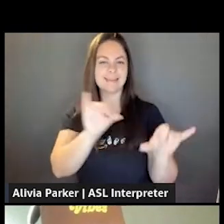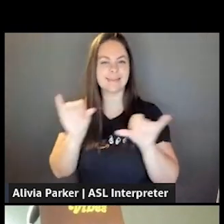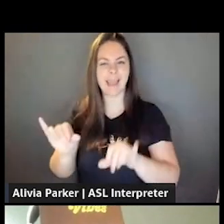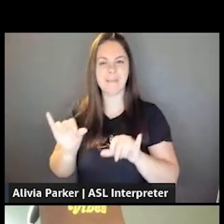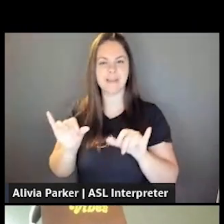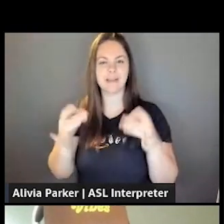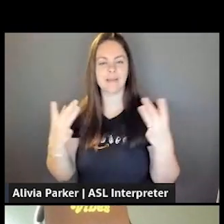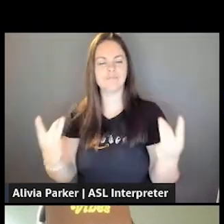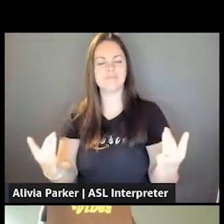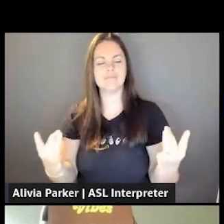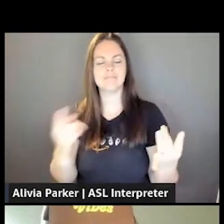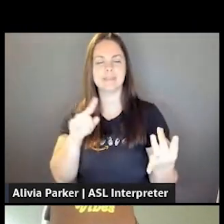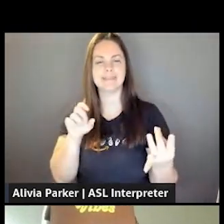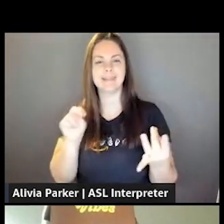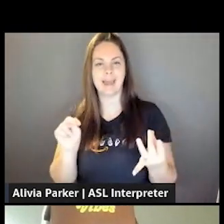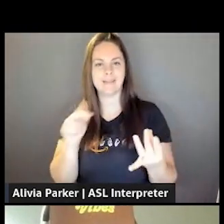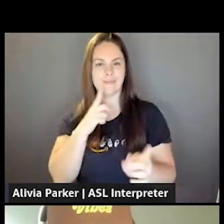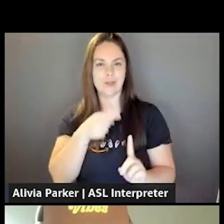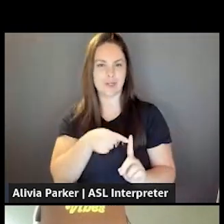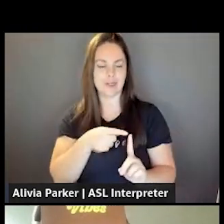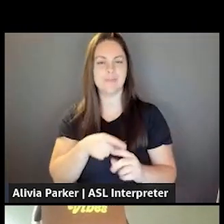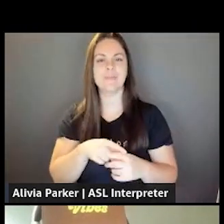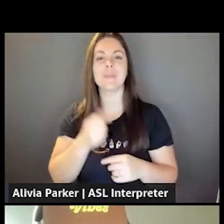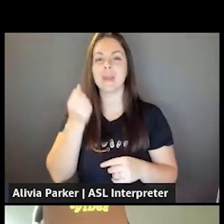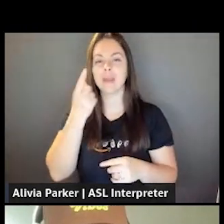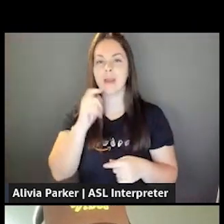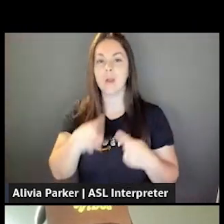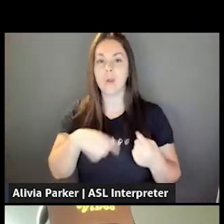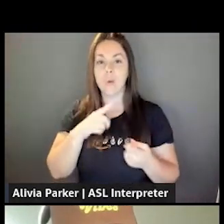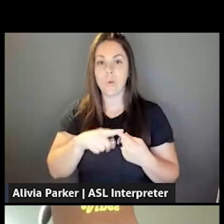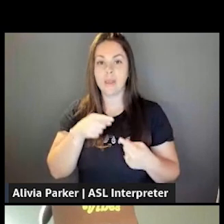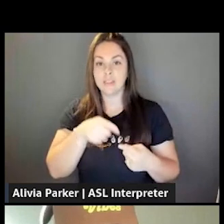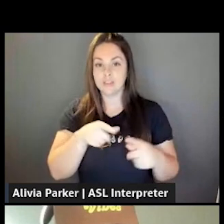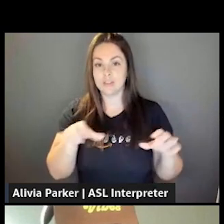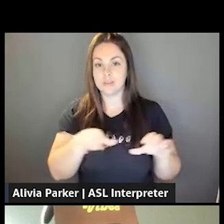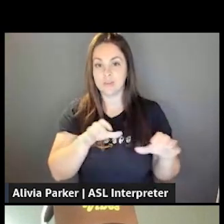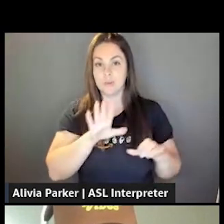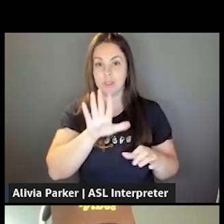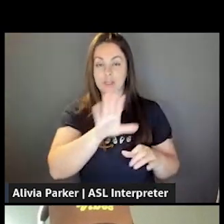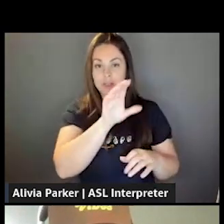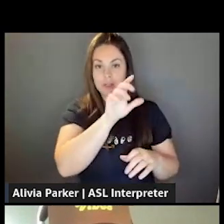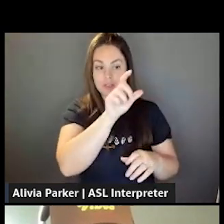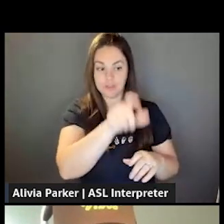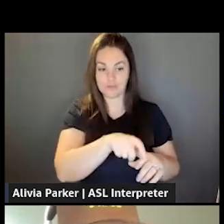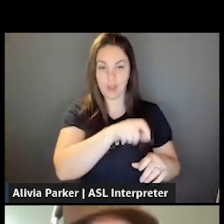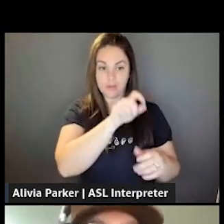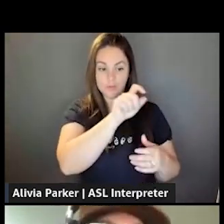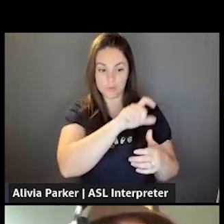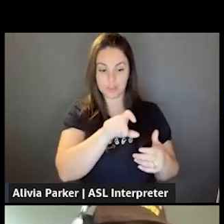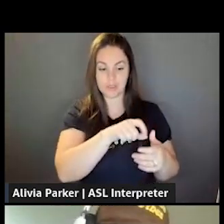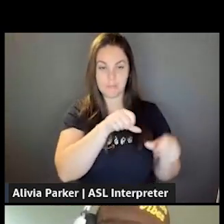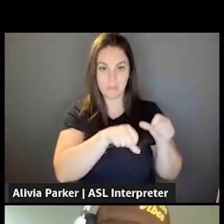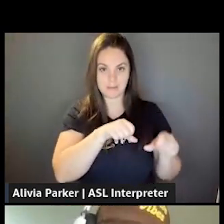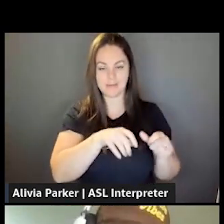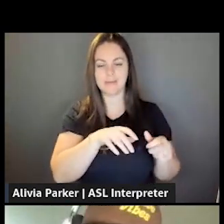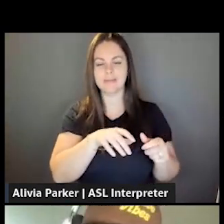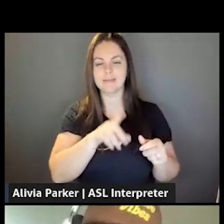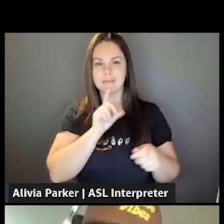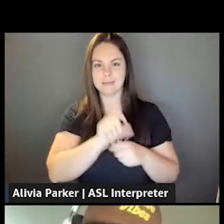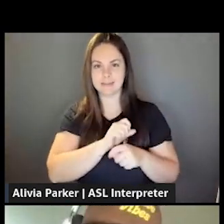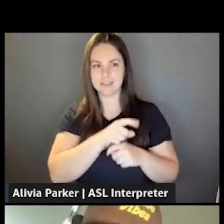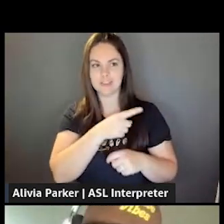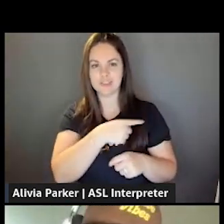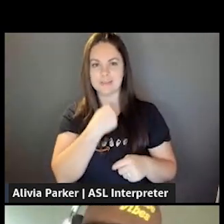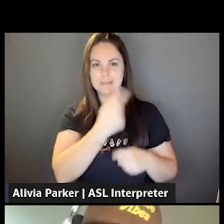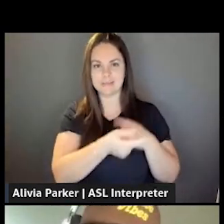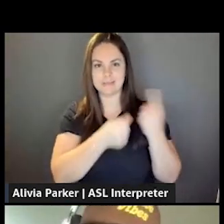Unfortunately, when she's doing her crossword puzzle, that's typically when she tells me to do things like the dishes and to take out the trash and